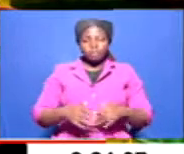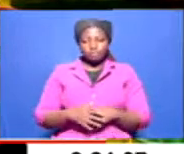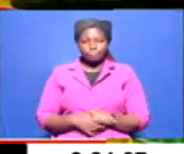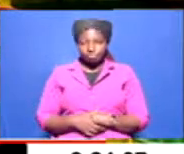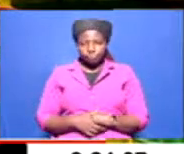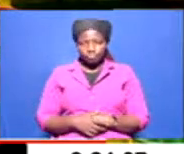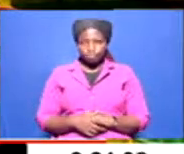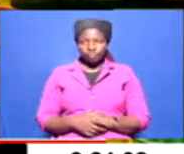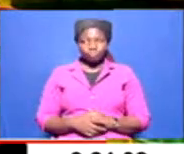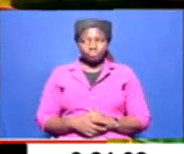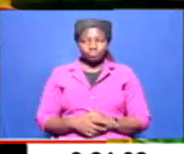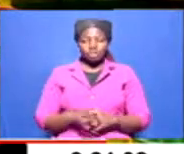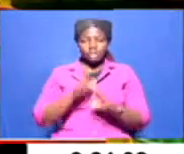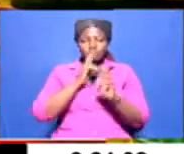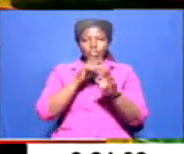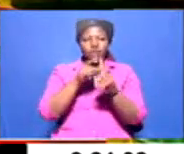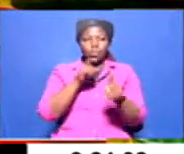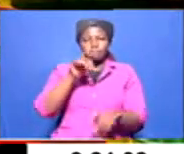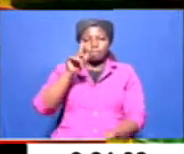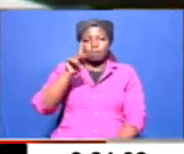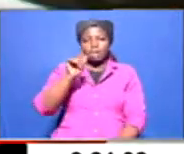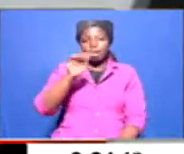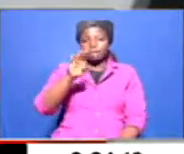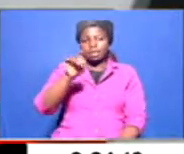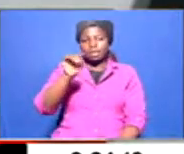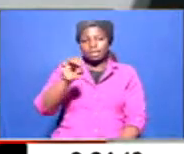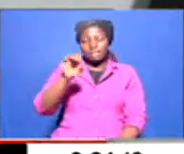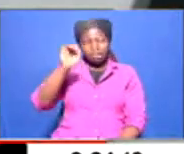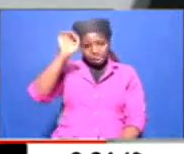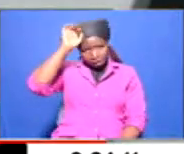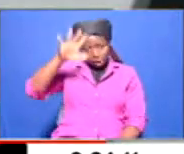from Lower Kabete, Kiambu County.